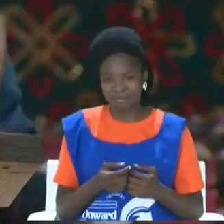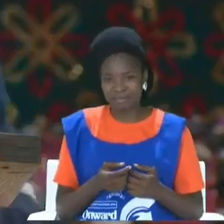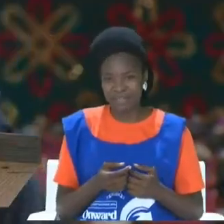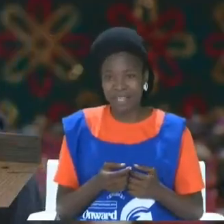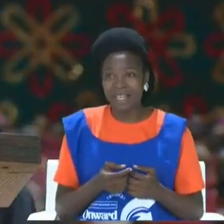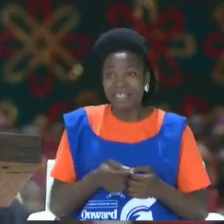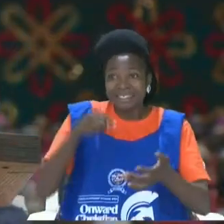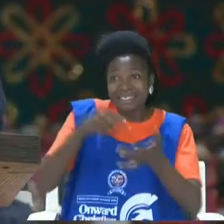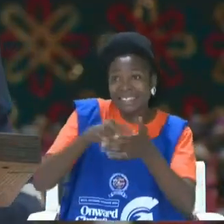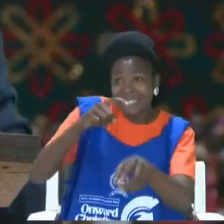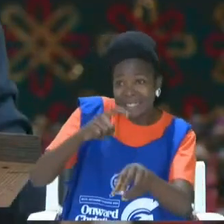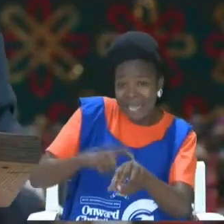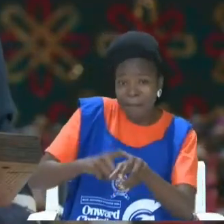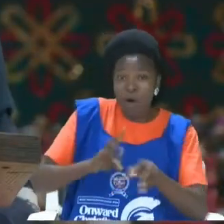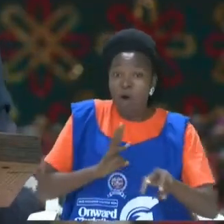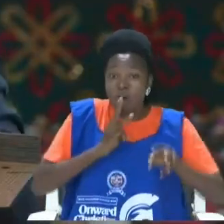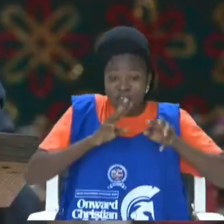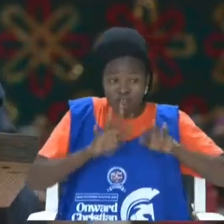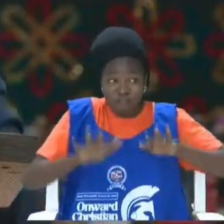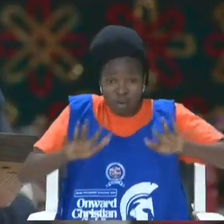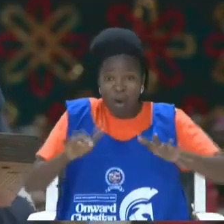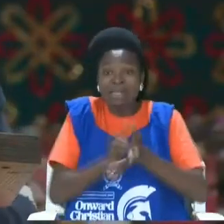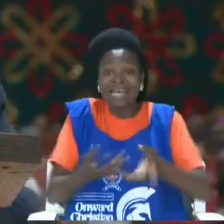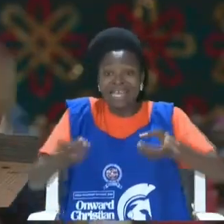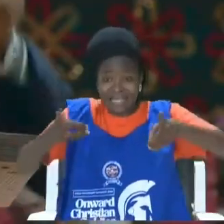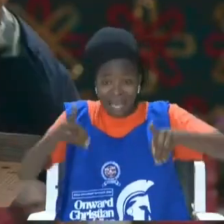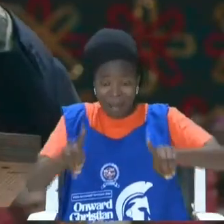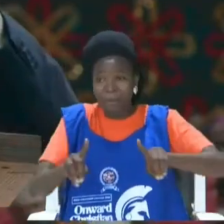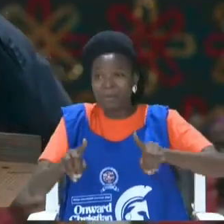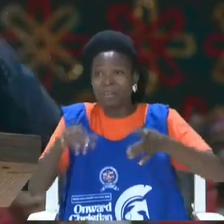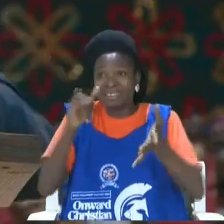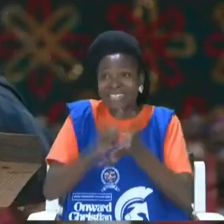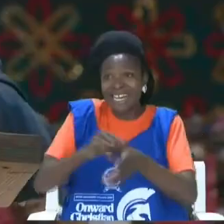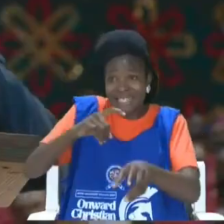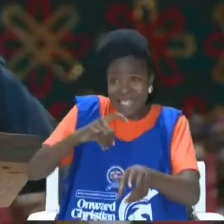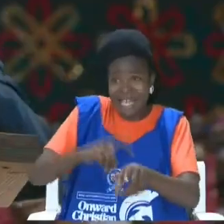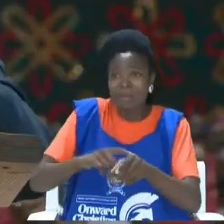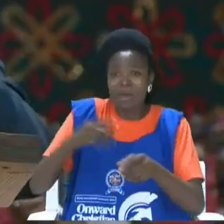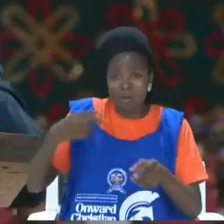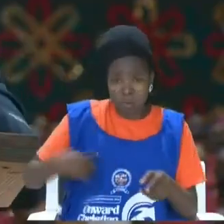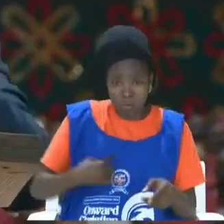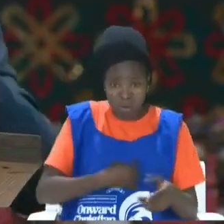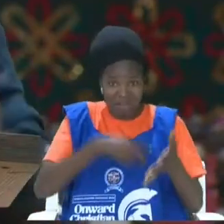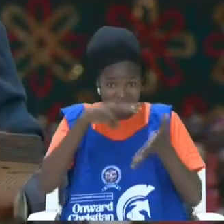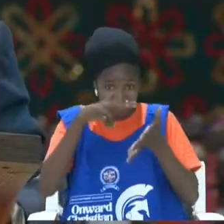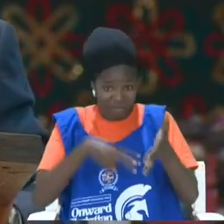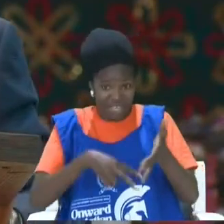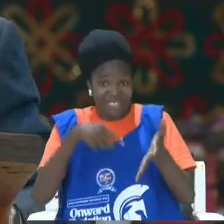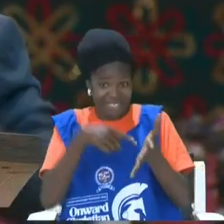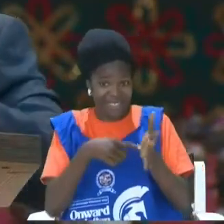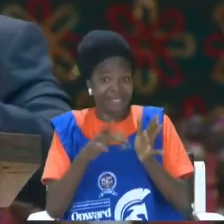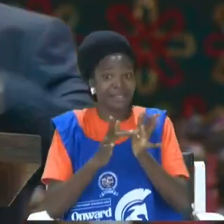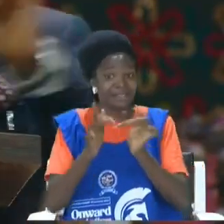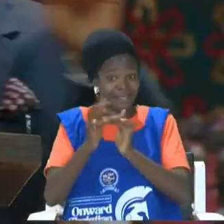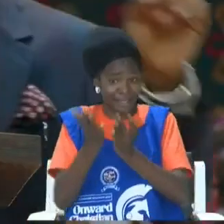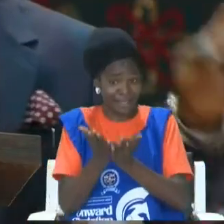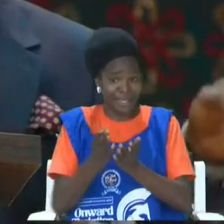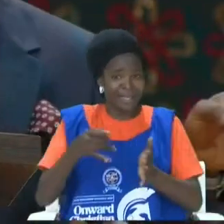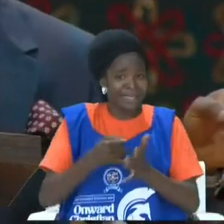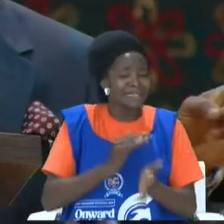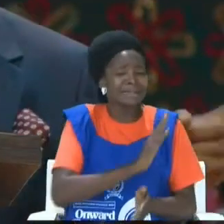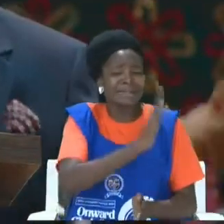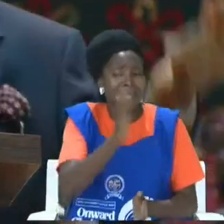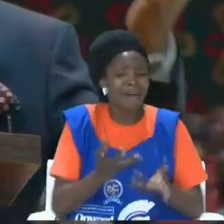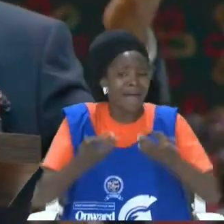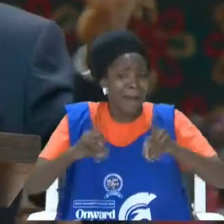The type of flood that happened at the time we read from this text had never happened